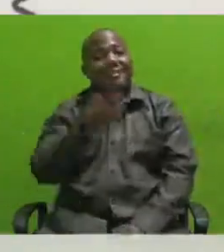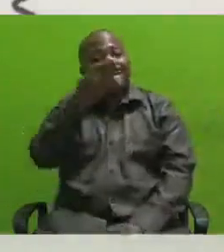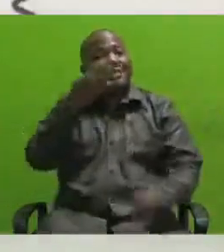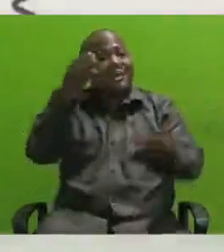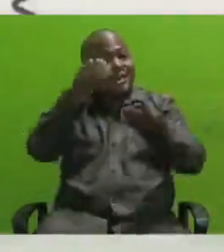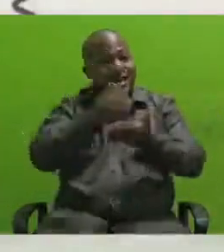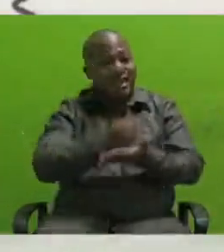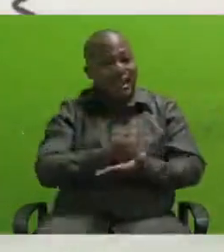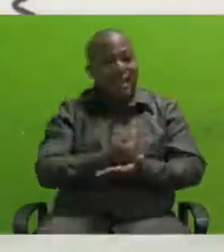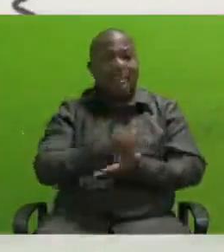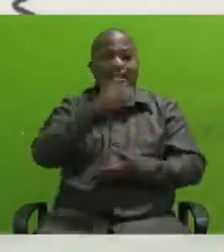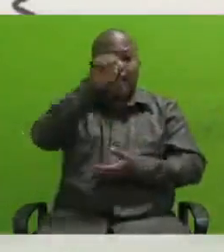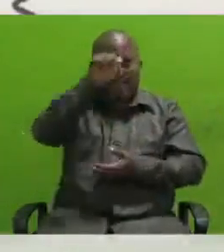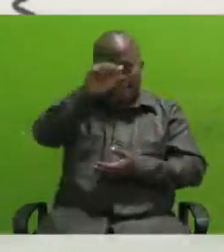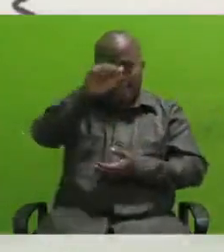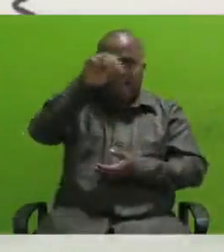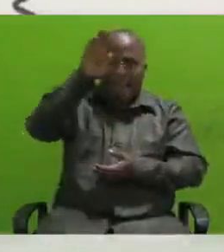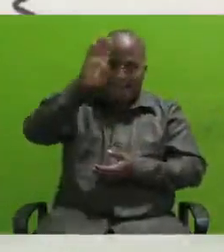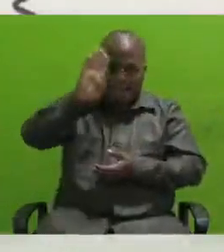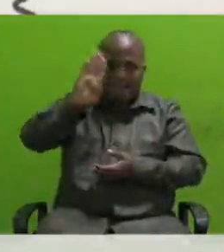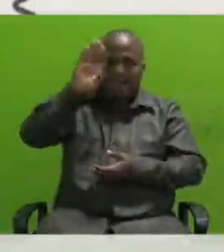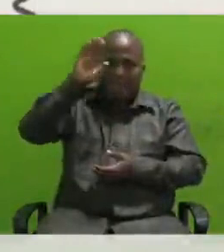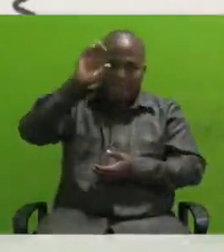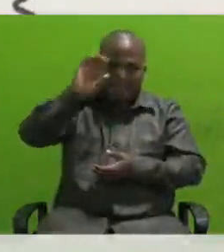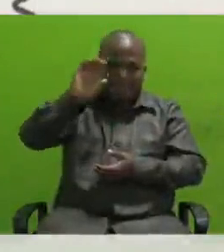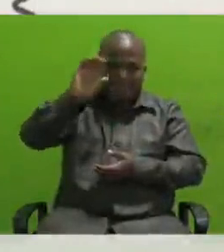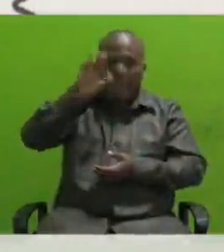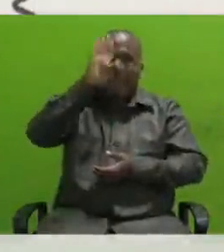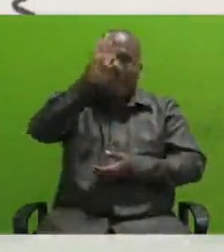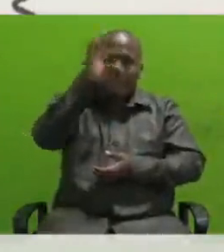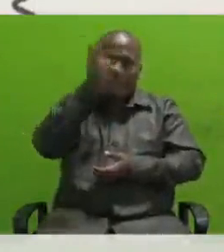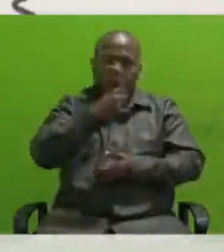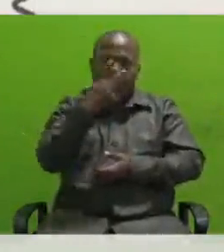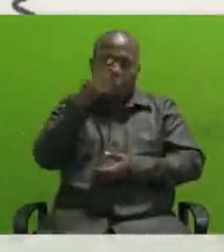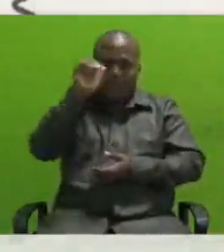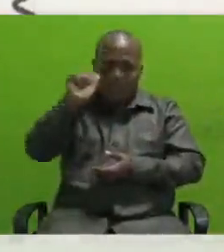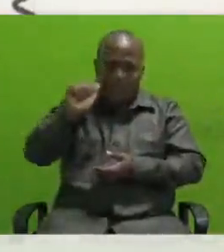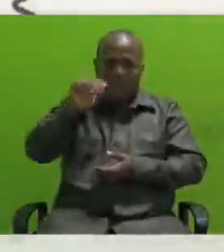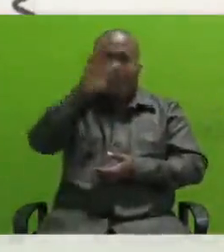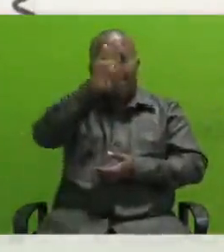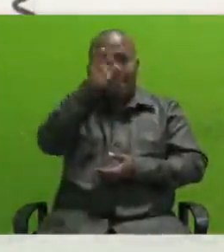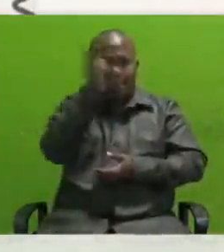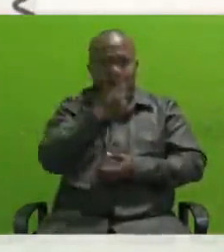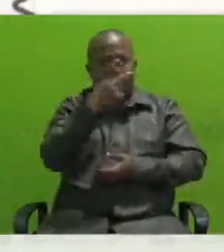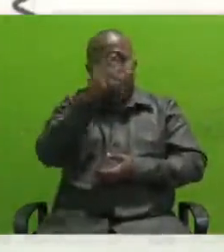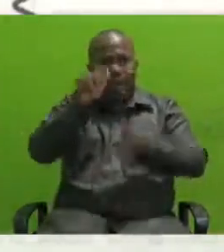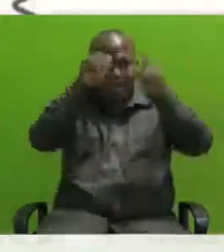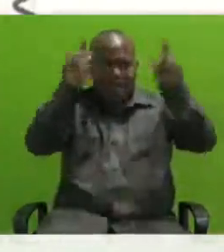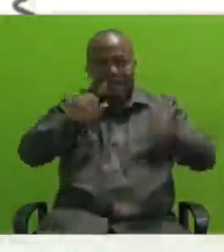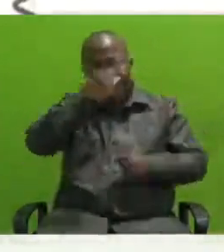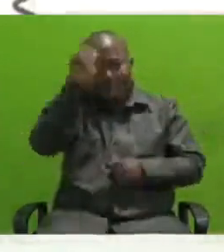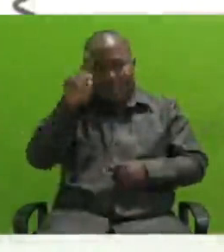gaps for a, b, c, b over 2a, b over 2a squared, and